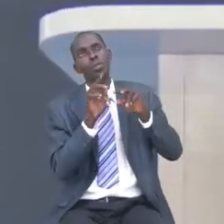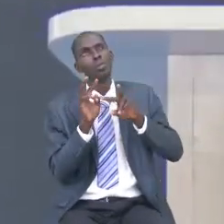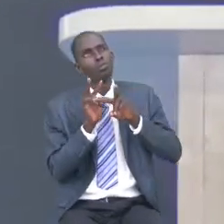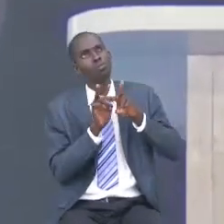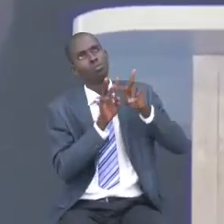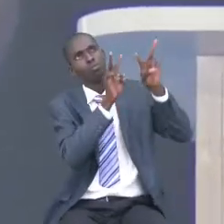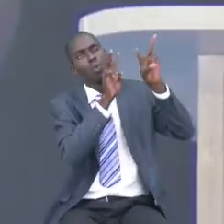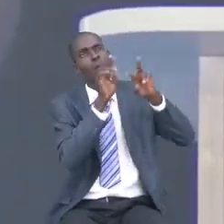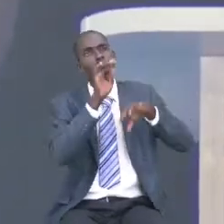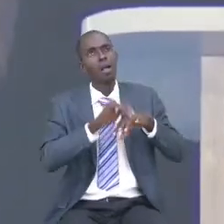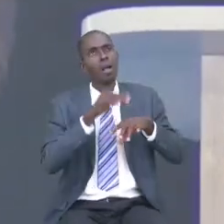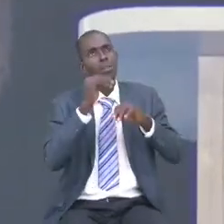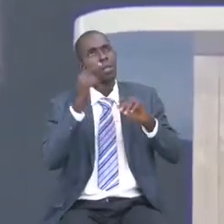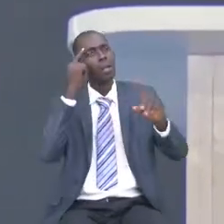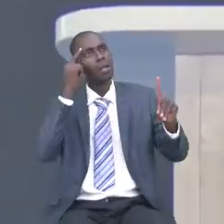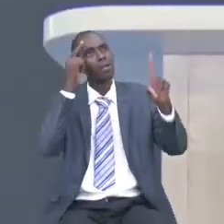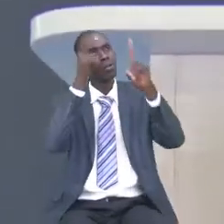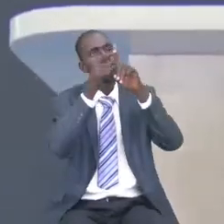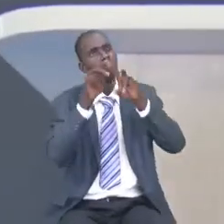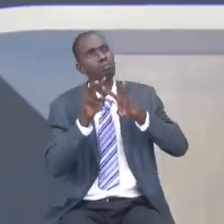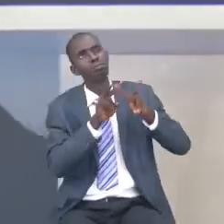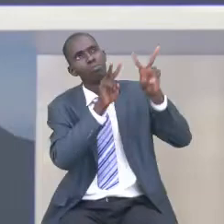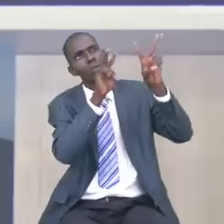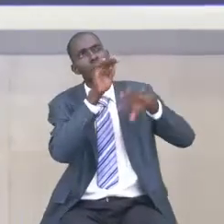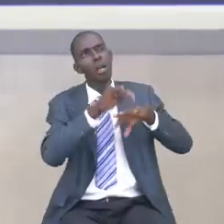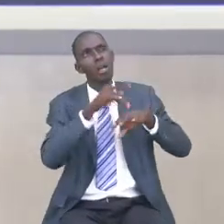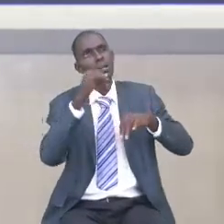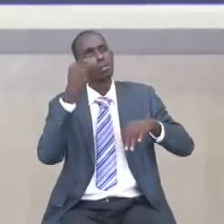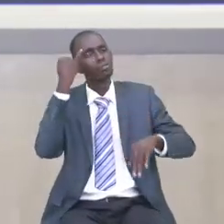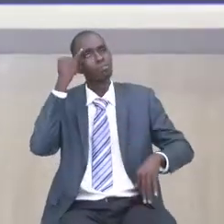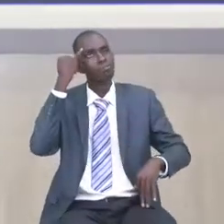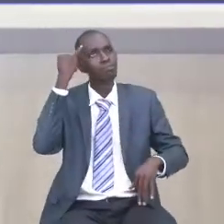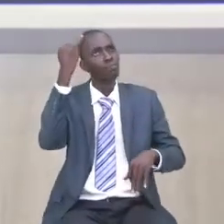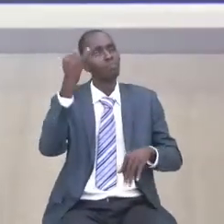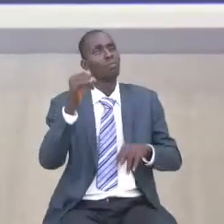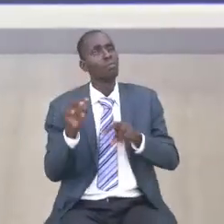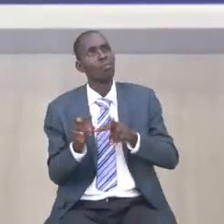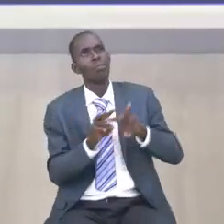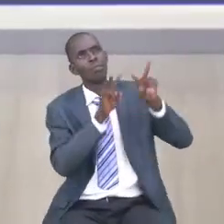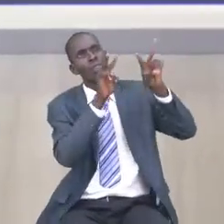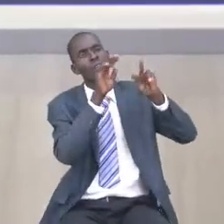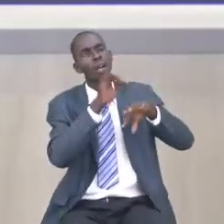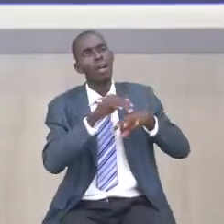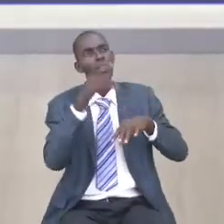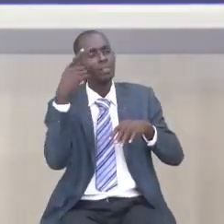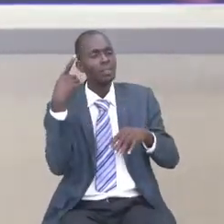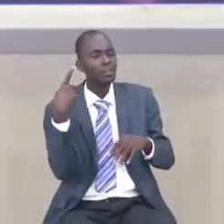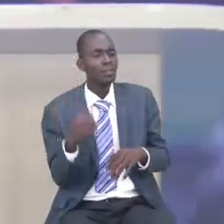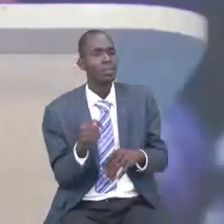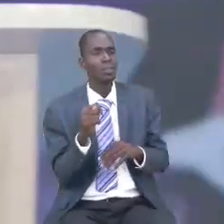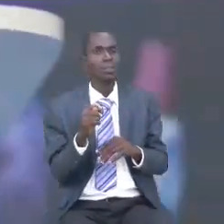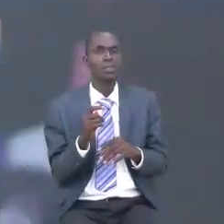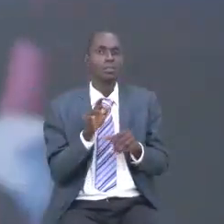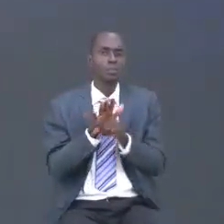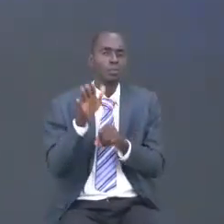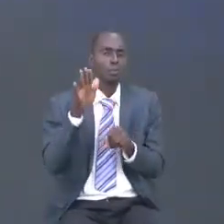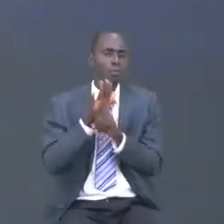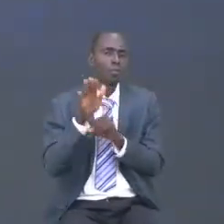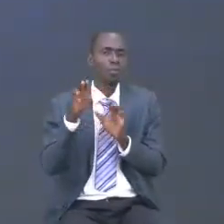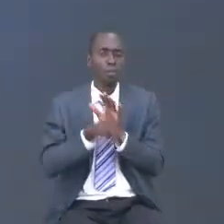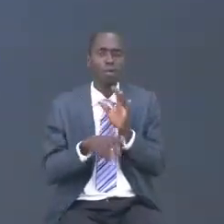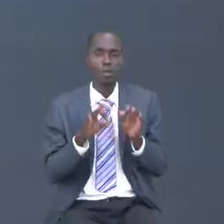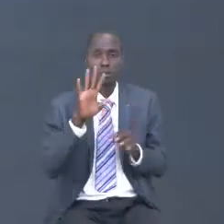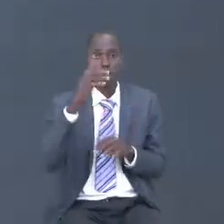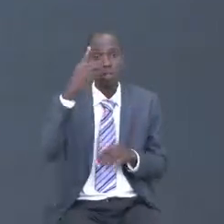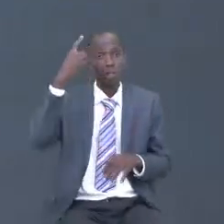goal, if you're looking at the ideal, if you're looking at the fulfillment of your dream, that